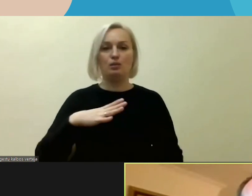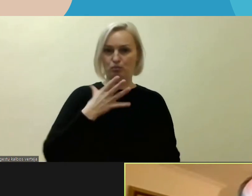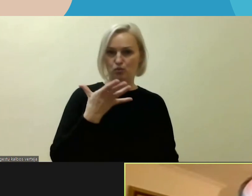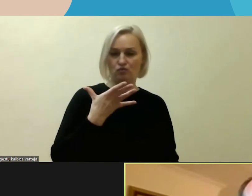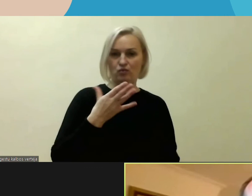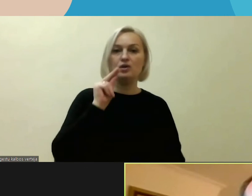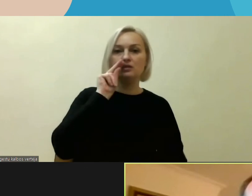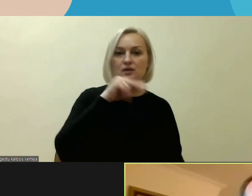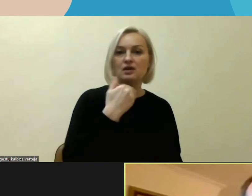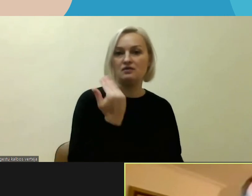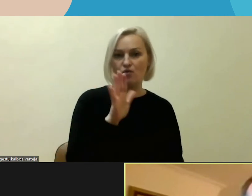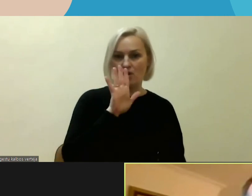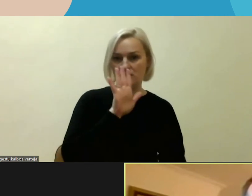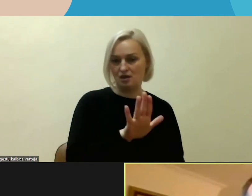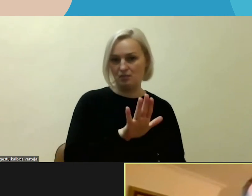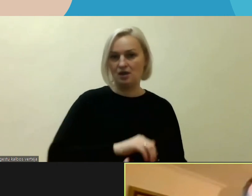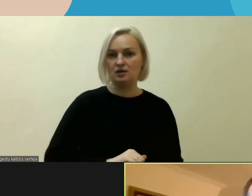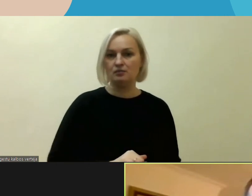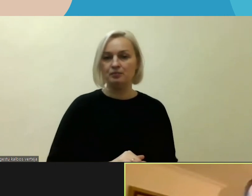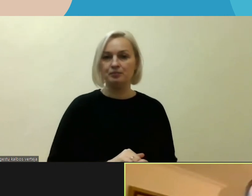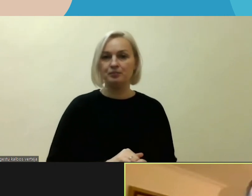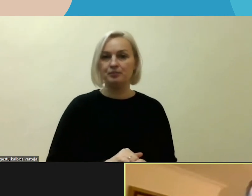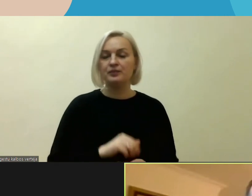hate element is not lost as it is often.